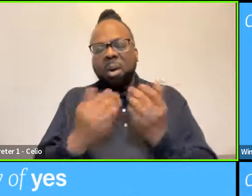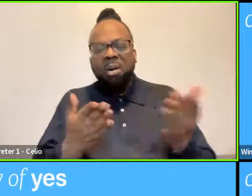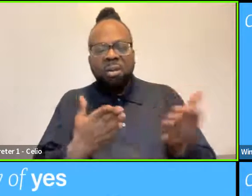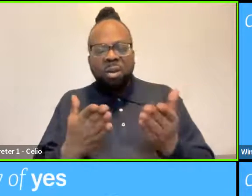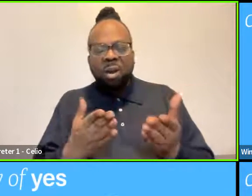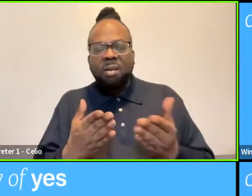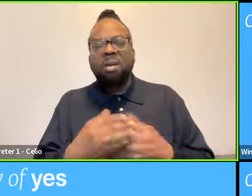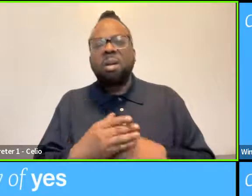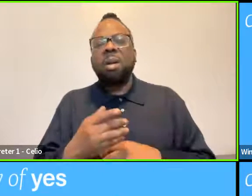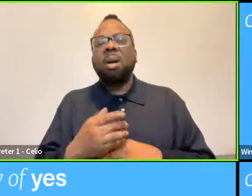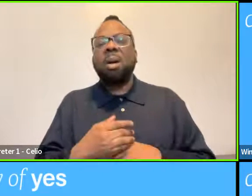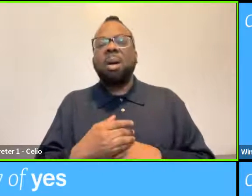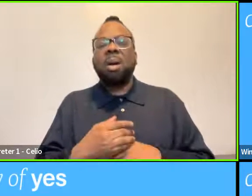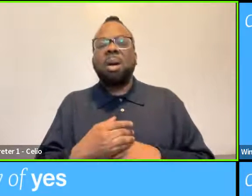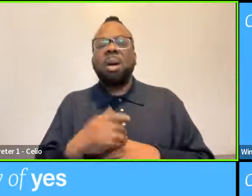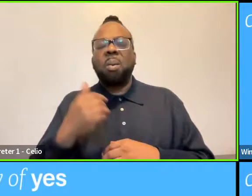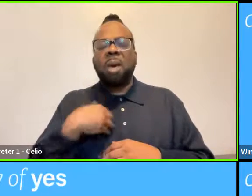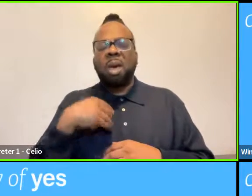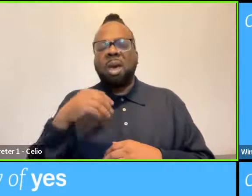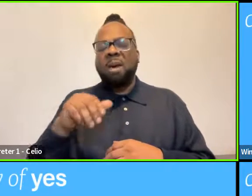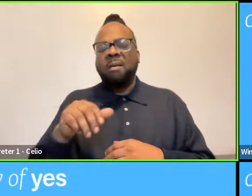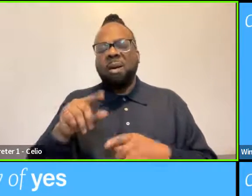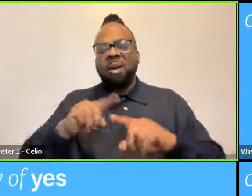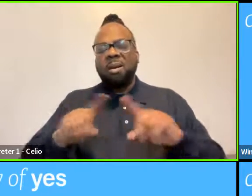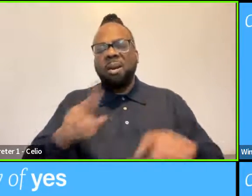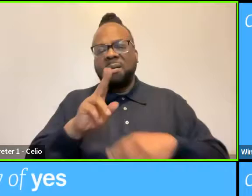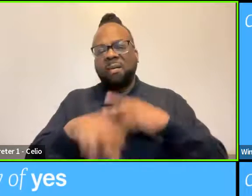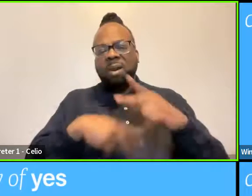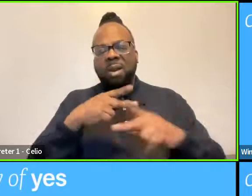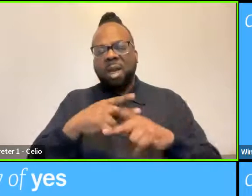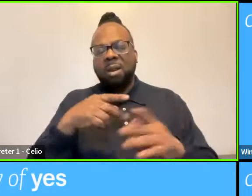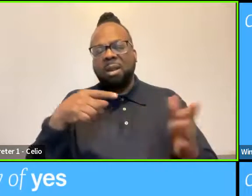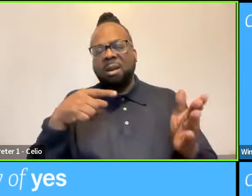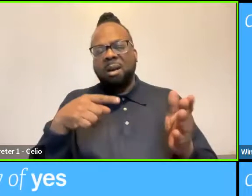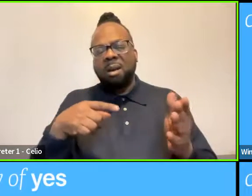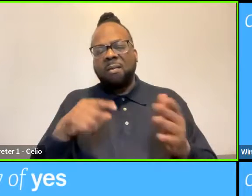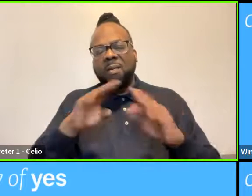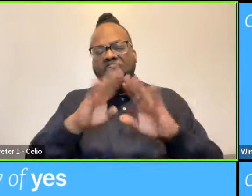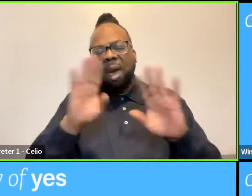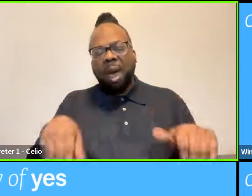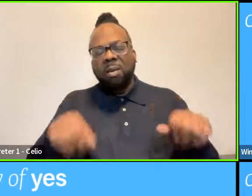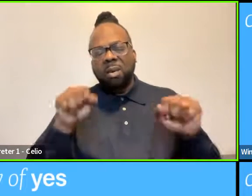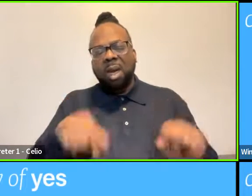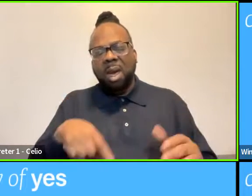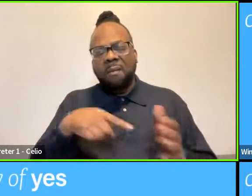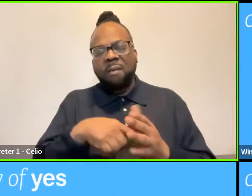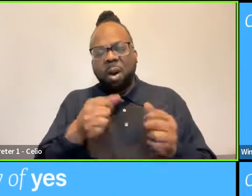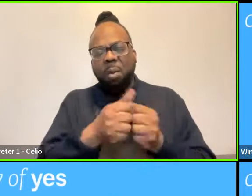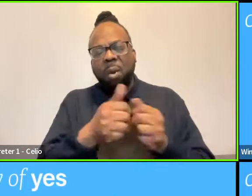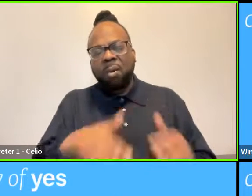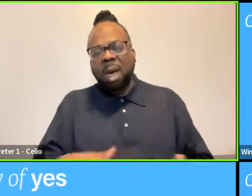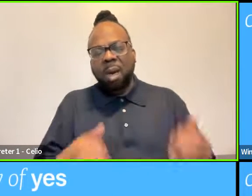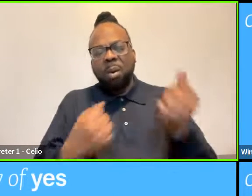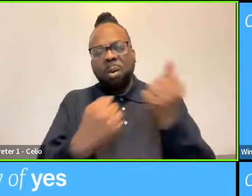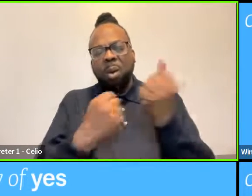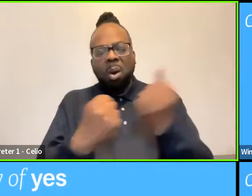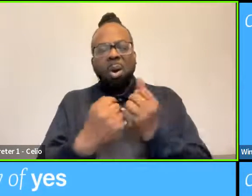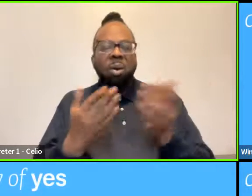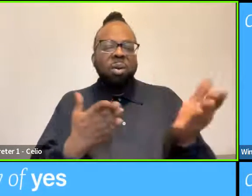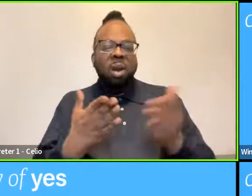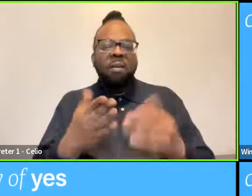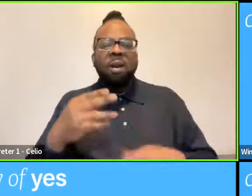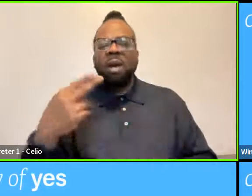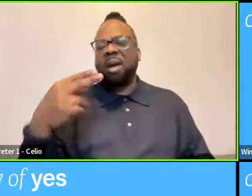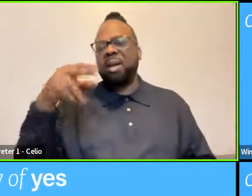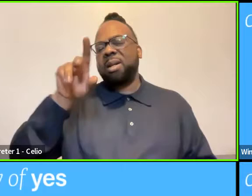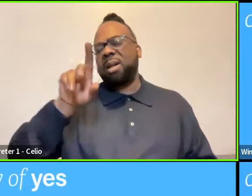we have, other types of affordable units without supportive services. HPD